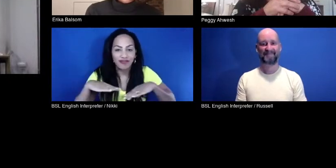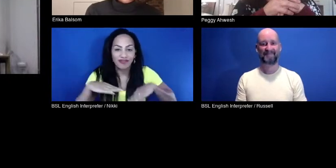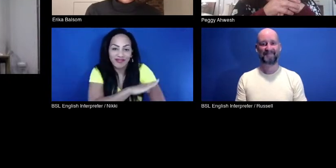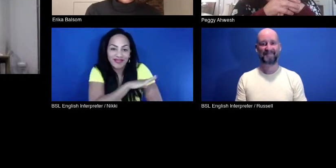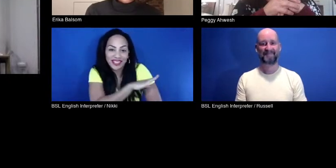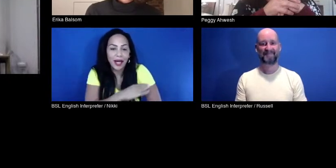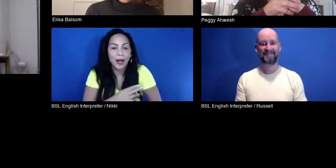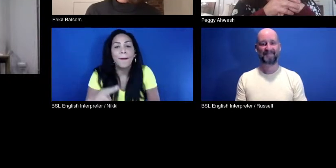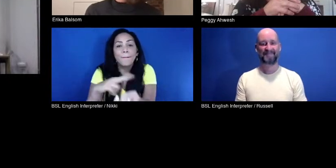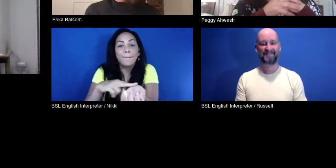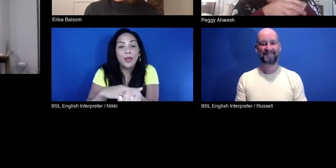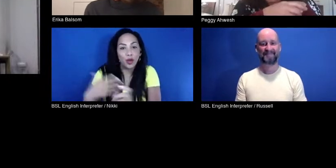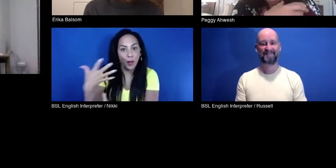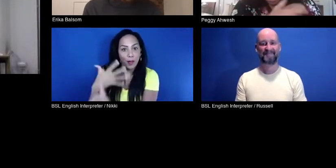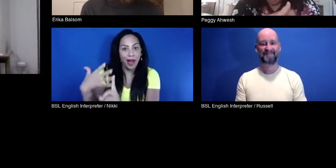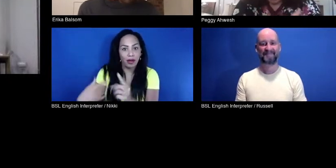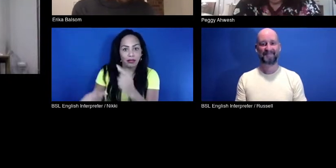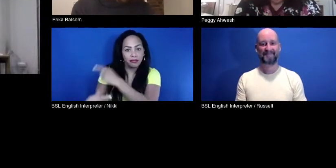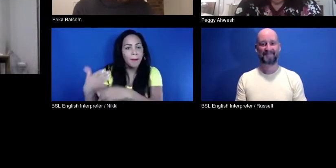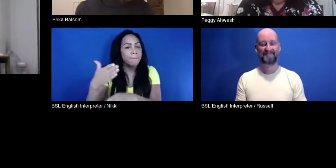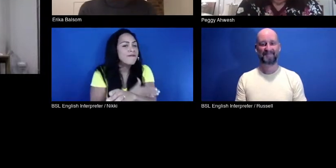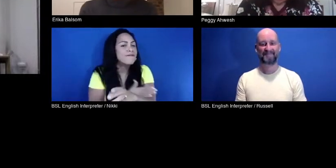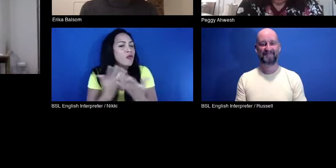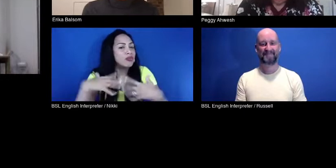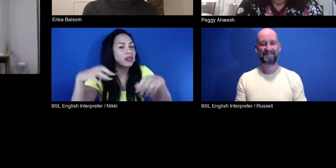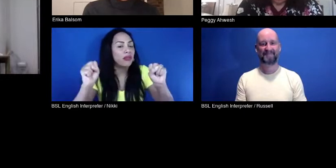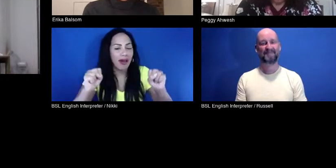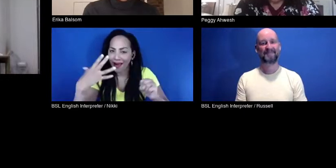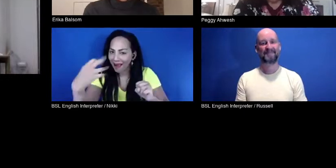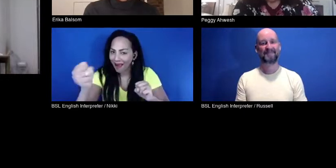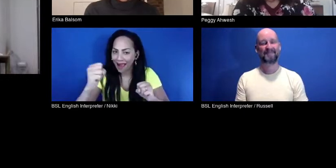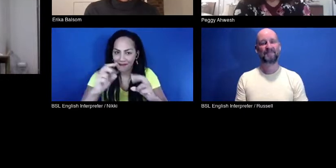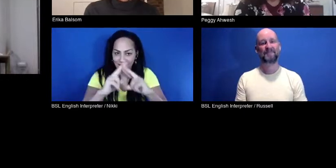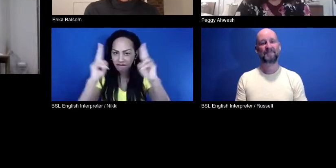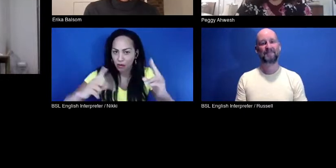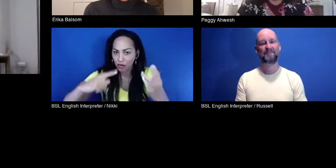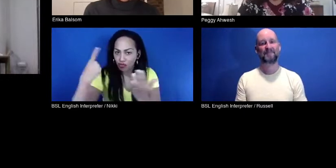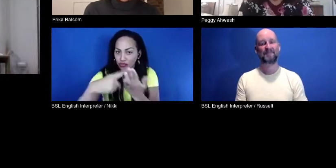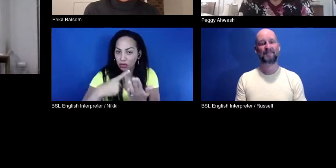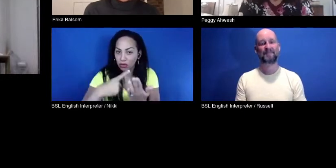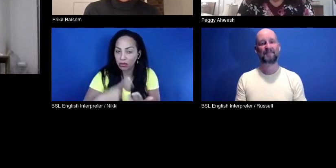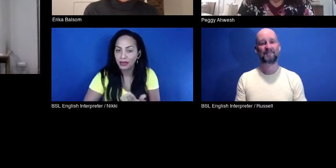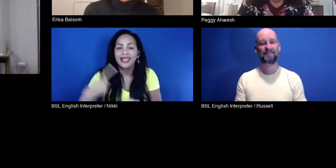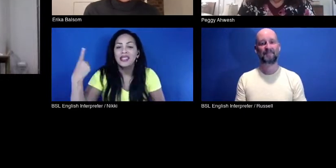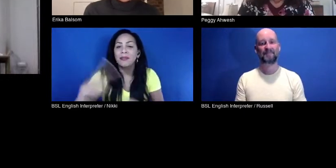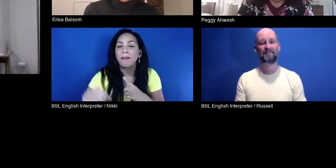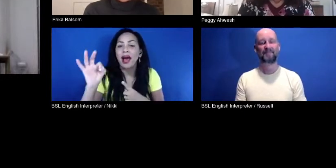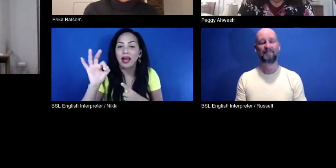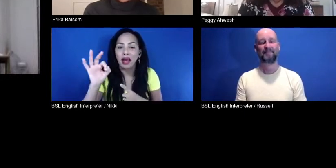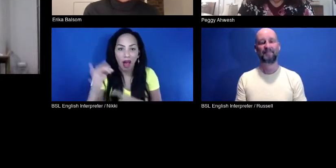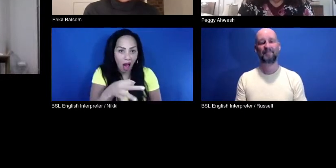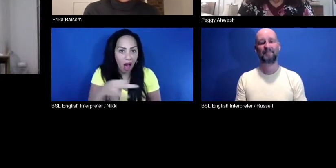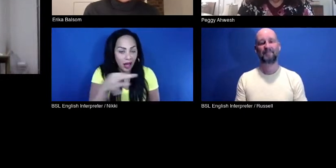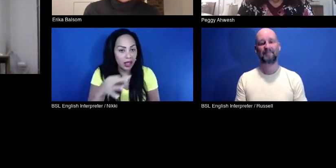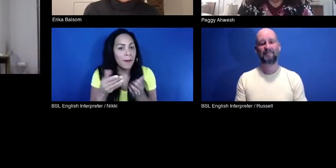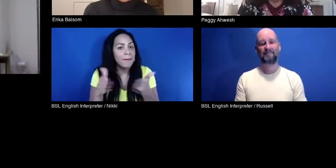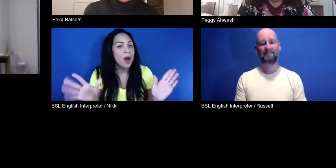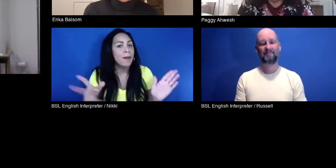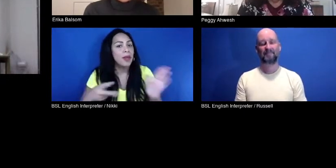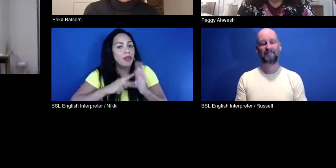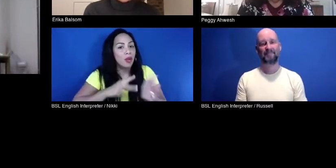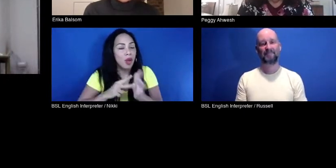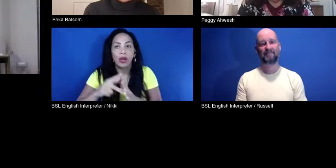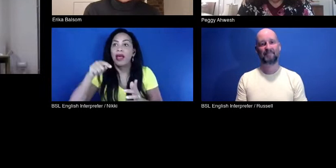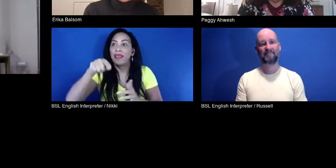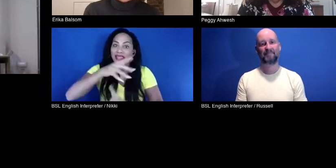So before we get started, I have a few housekeeping points. Spike Island's public programs seek to create an environment for critical